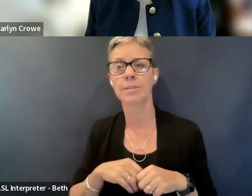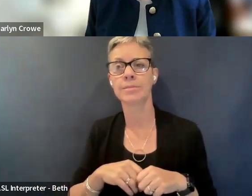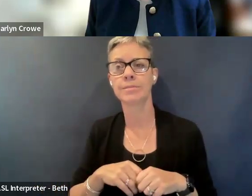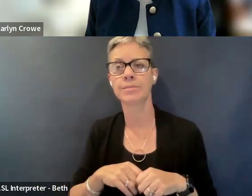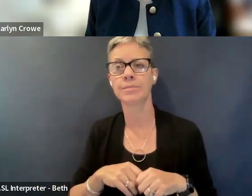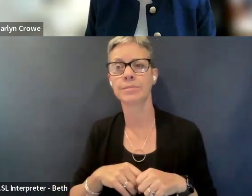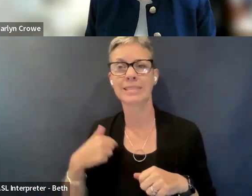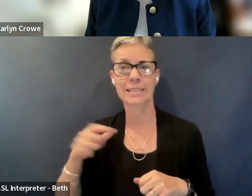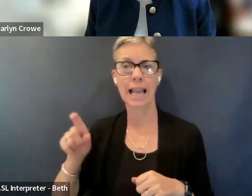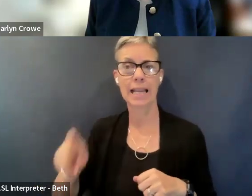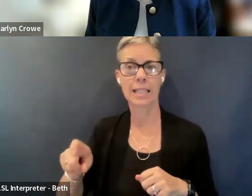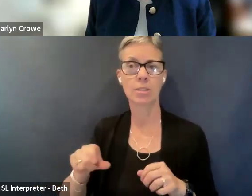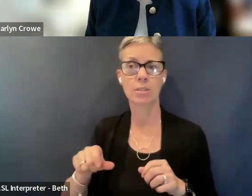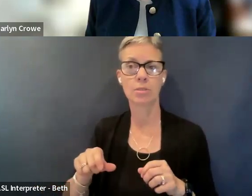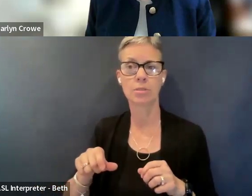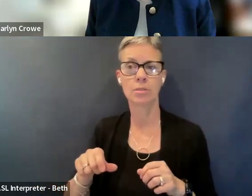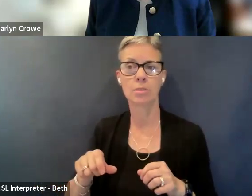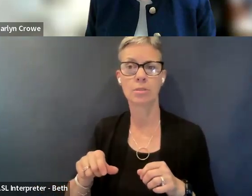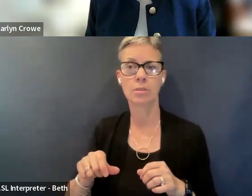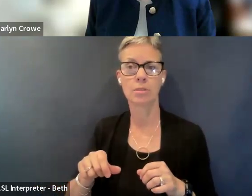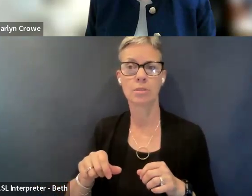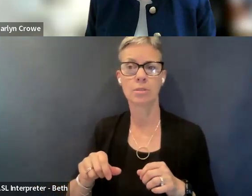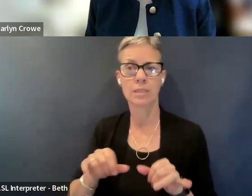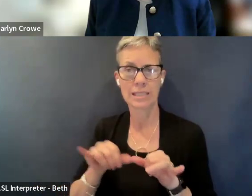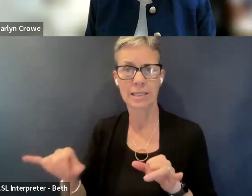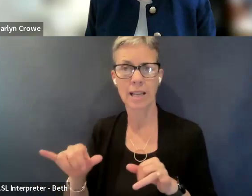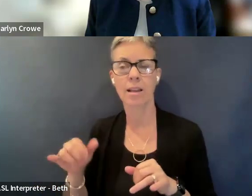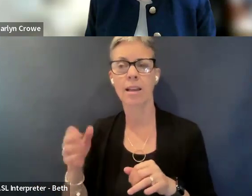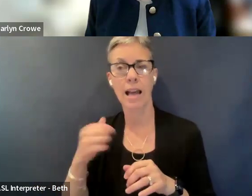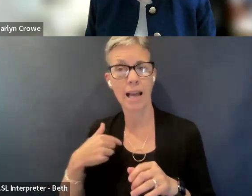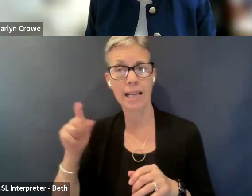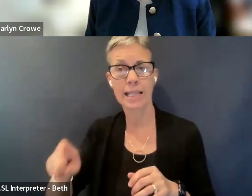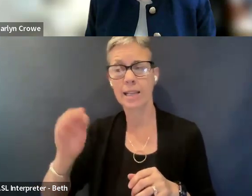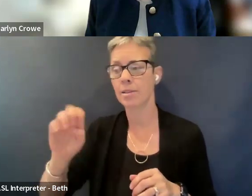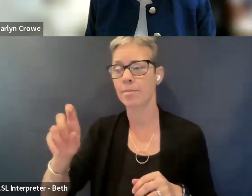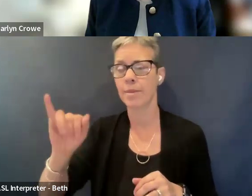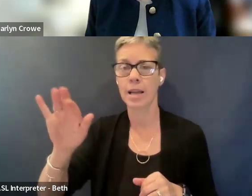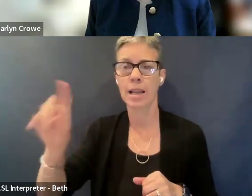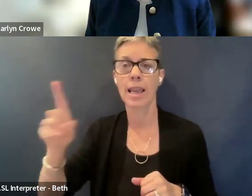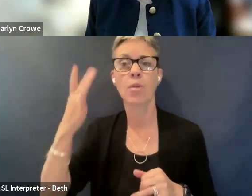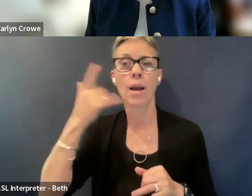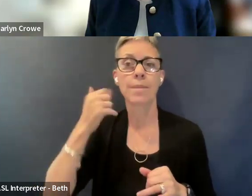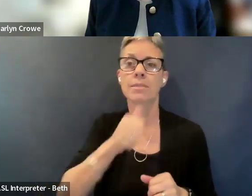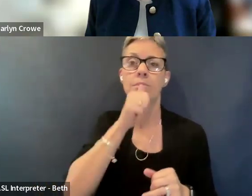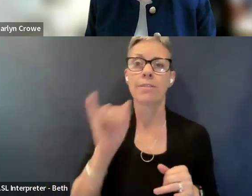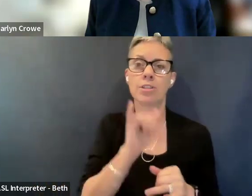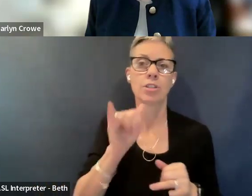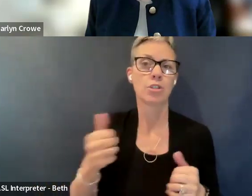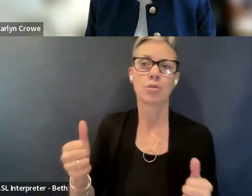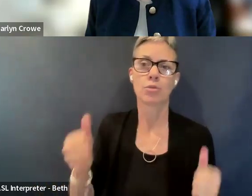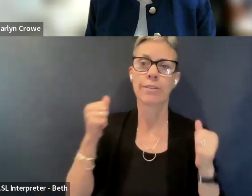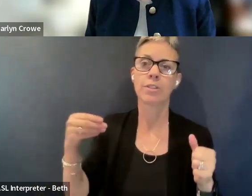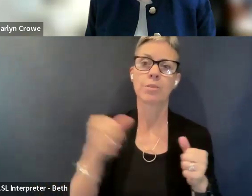I didn't need to stay on Medicare or Medicaid, but I do need it because my private insurance won't pay for the SCL